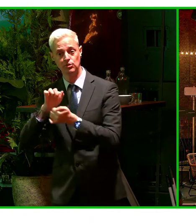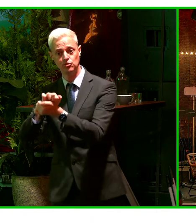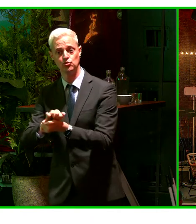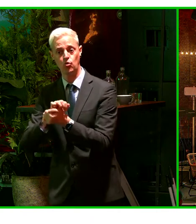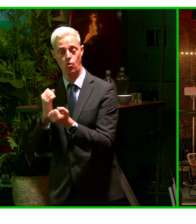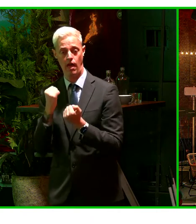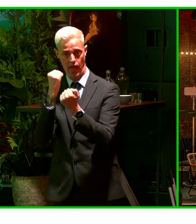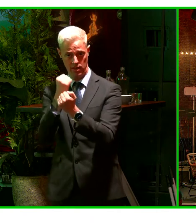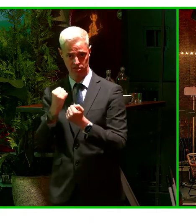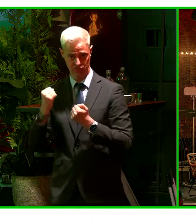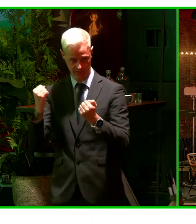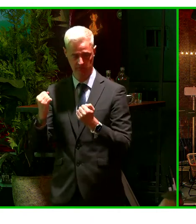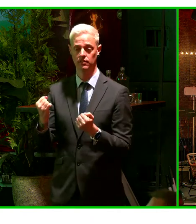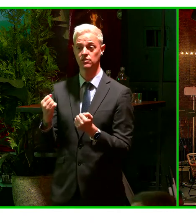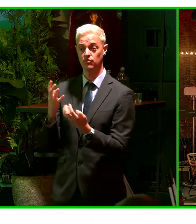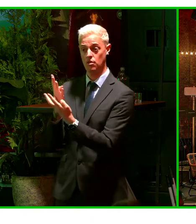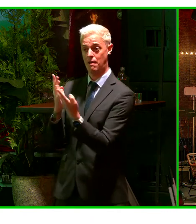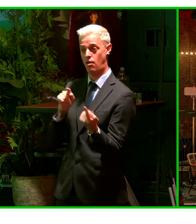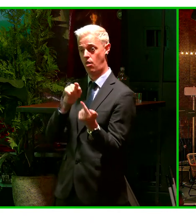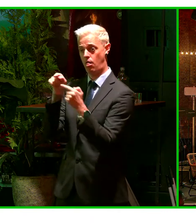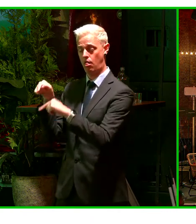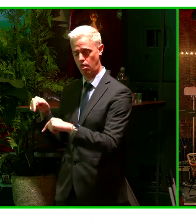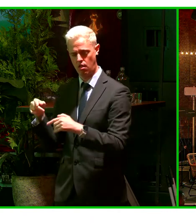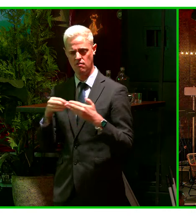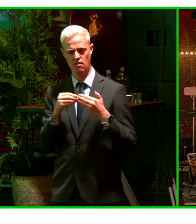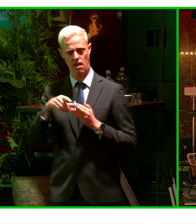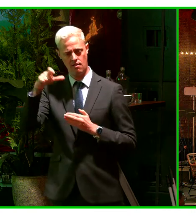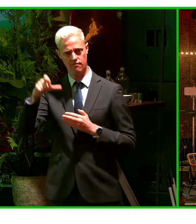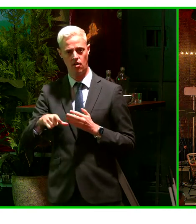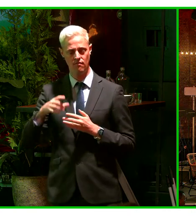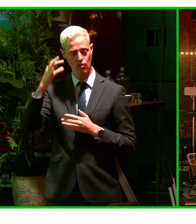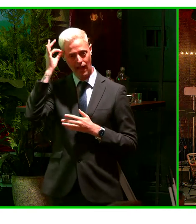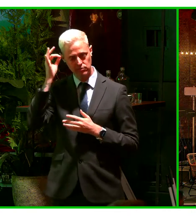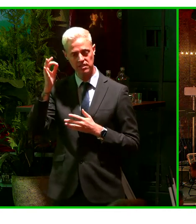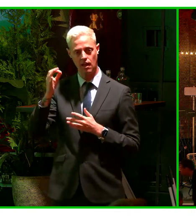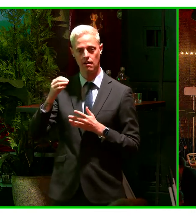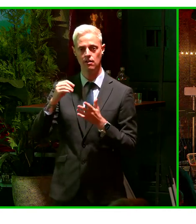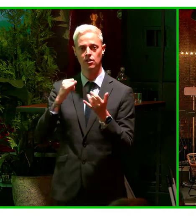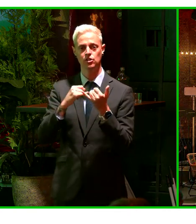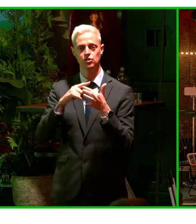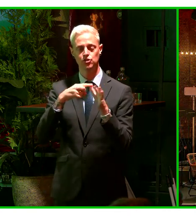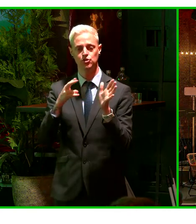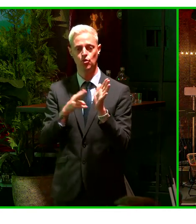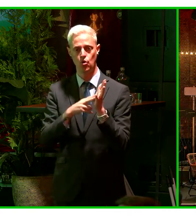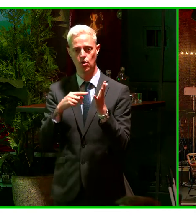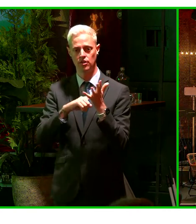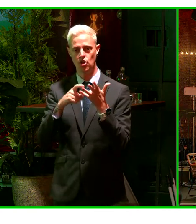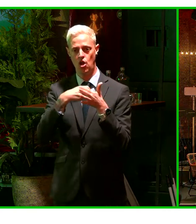welcome to the stage our next panel, led by Councillor Sean Turner. Up you come.